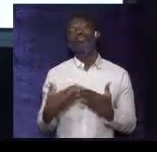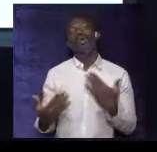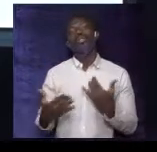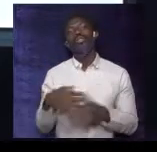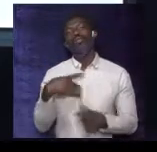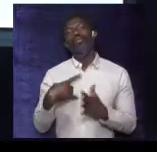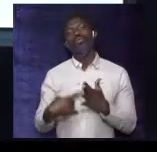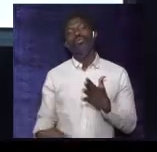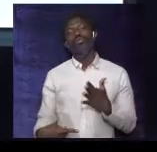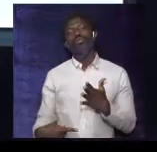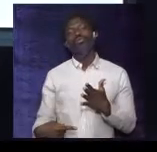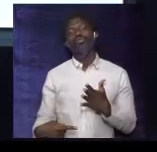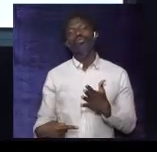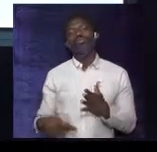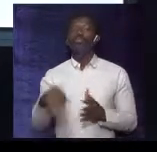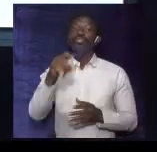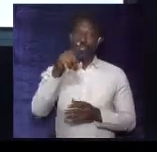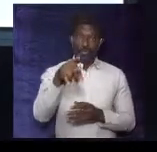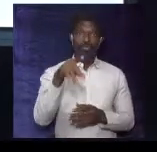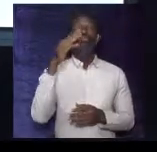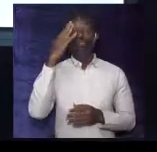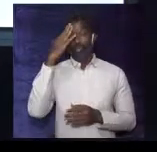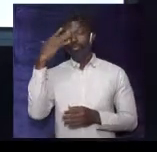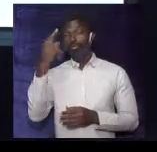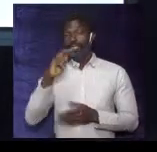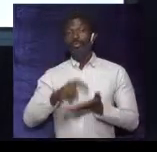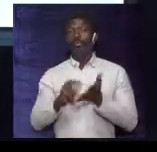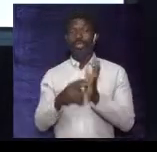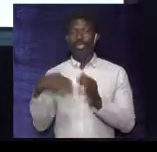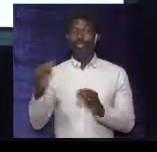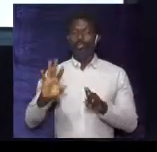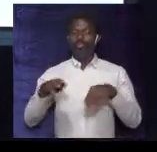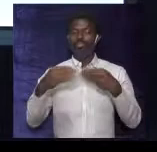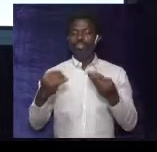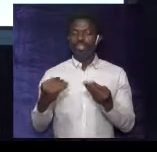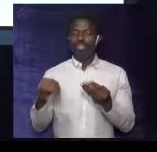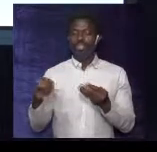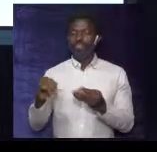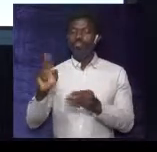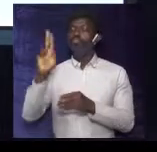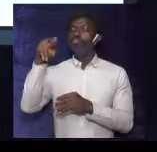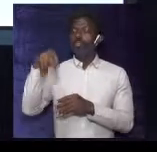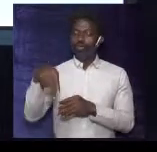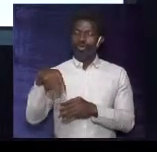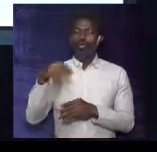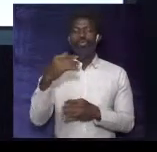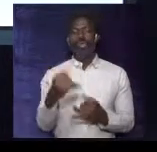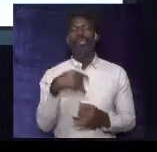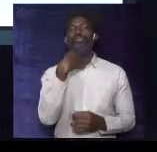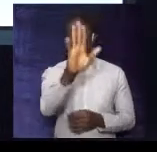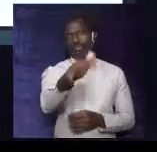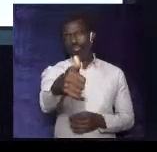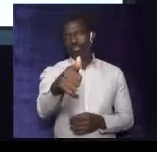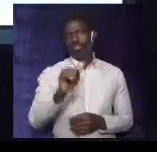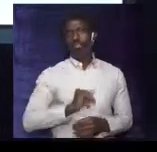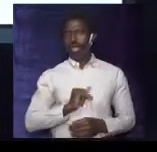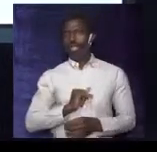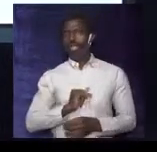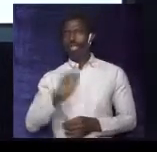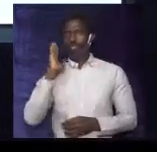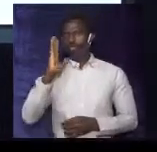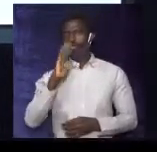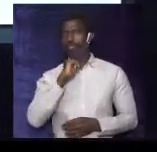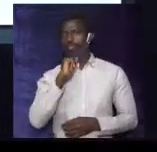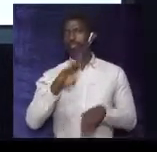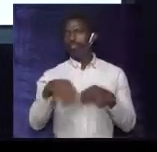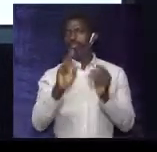up on your education, no matter what. So you know the meaning of giving up now.